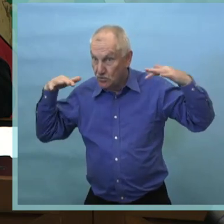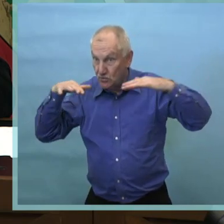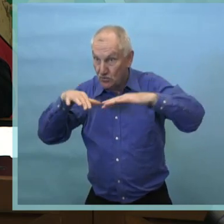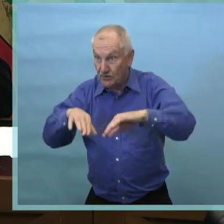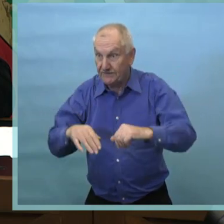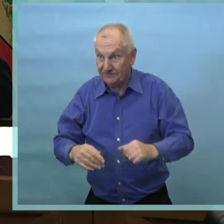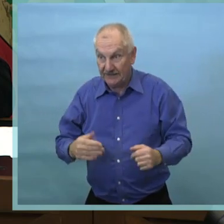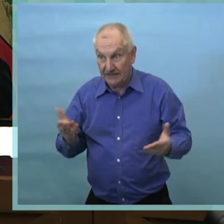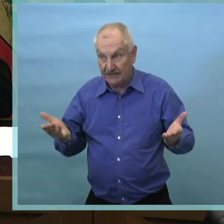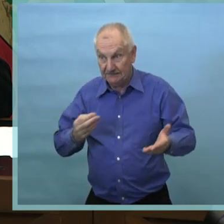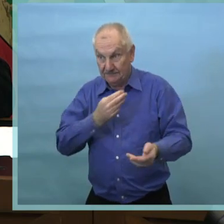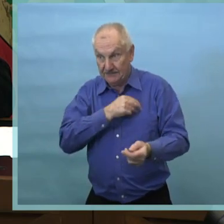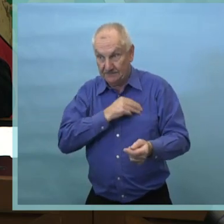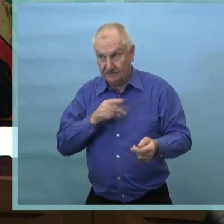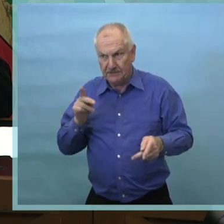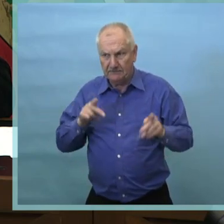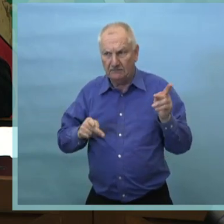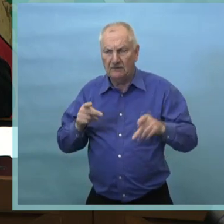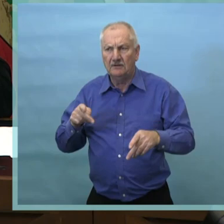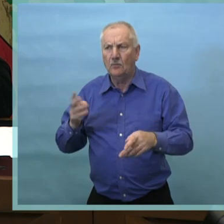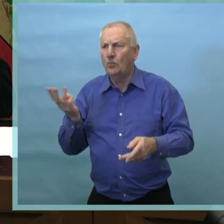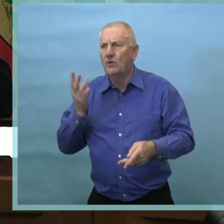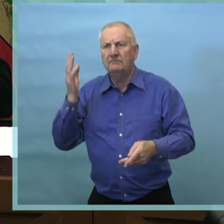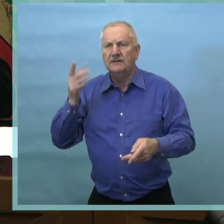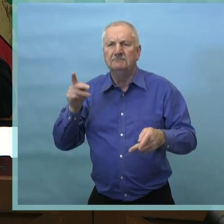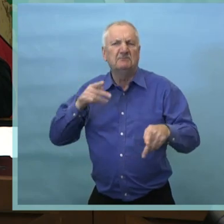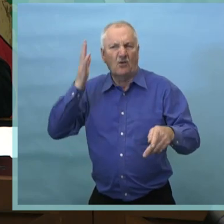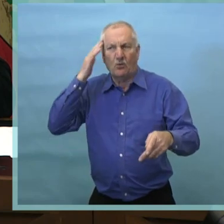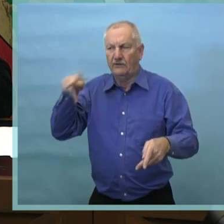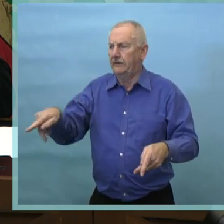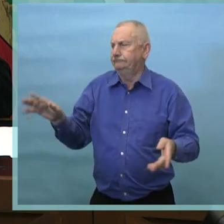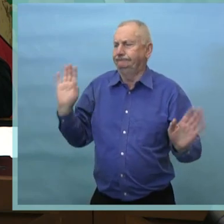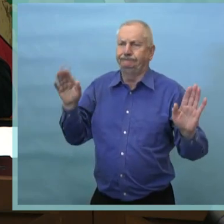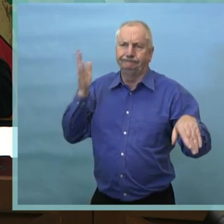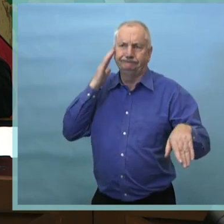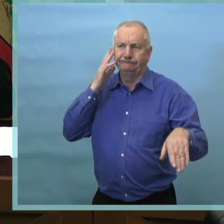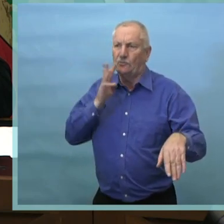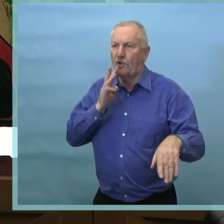Winnipeg, that's just par for the course. It's something we're used to.